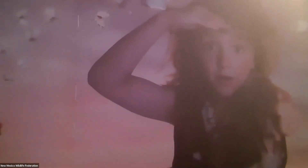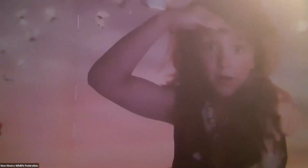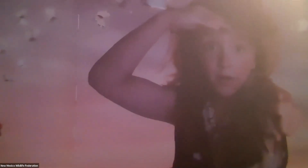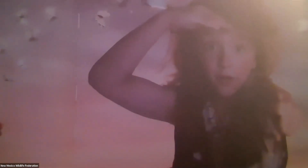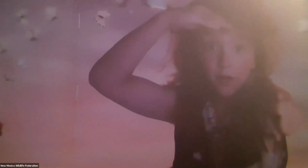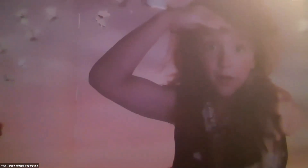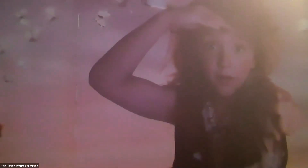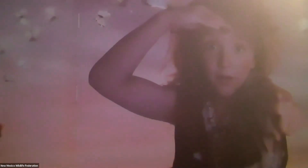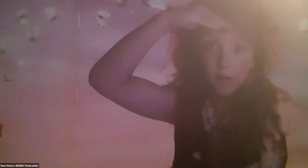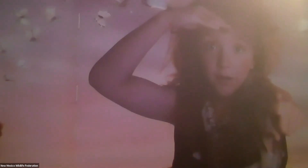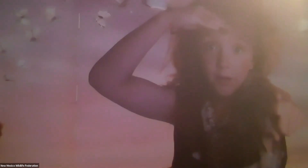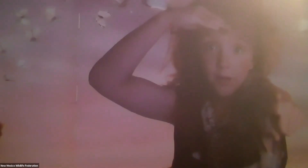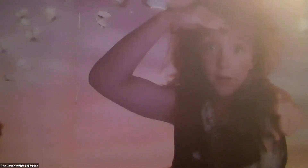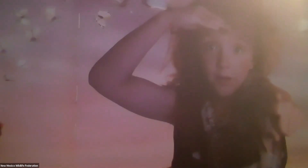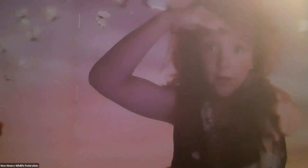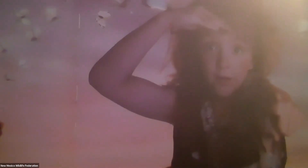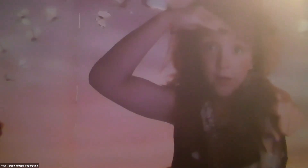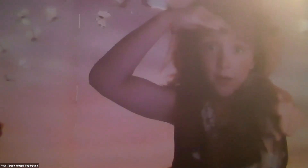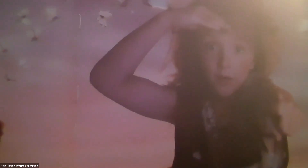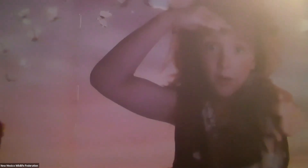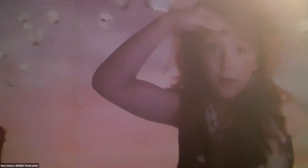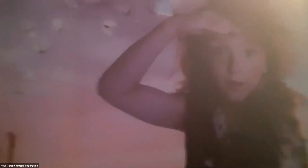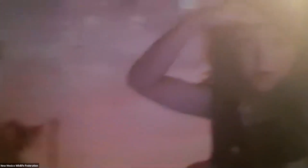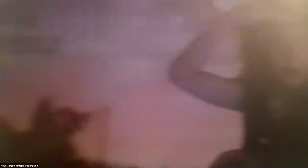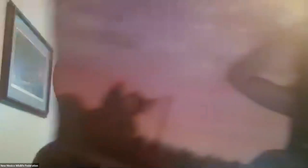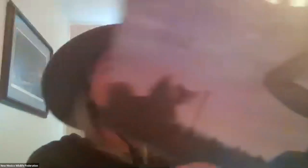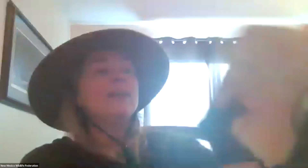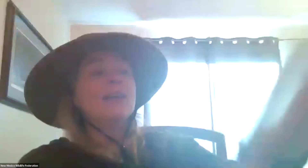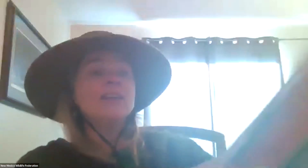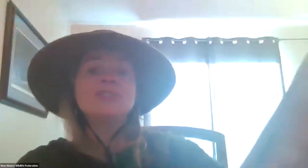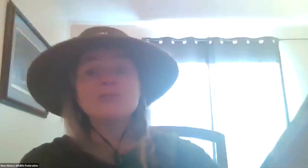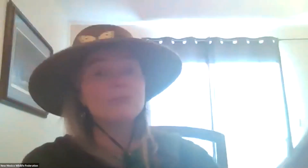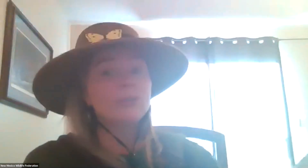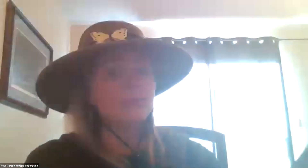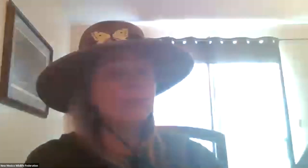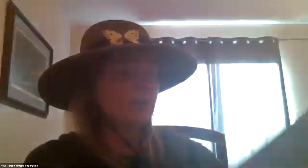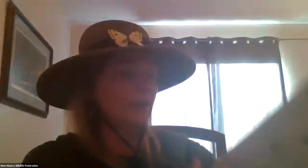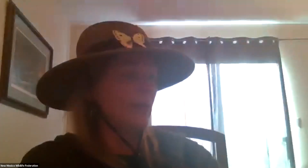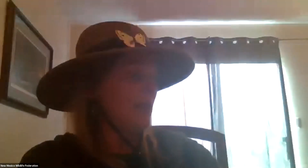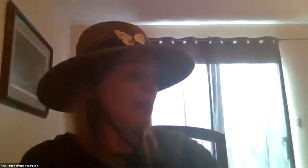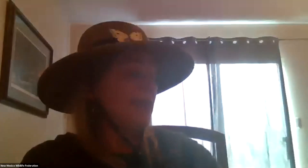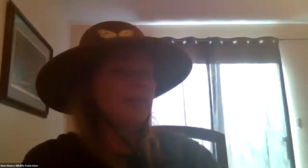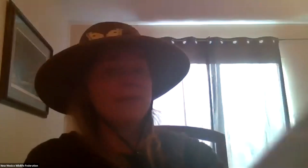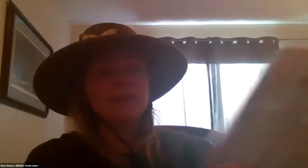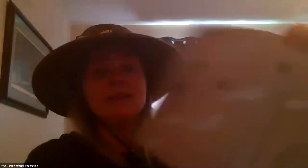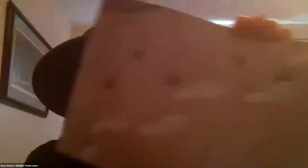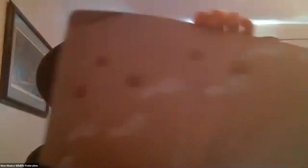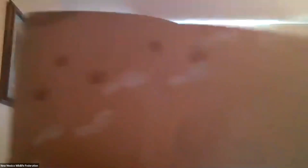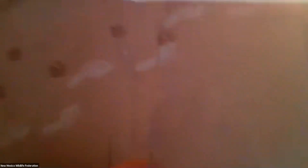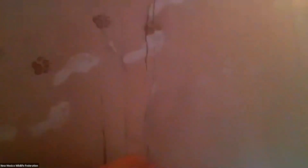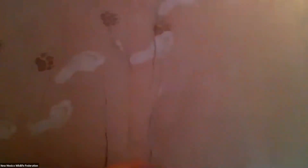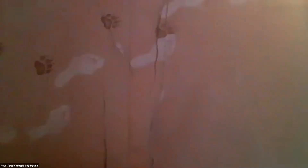She looks happy to have found you. It's true.